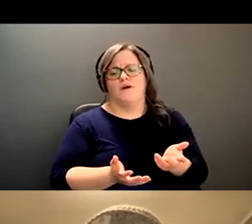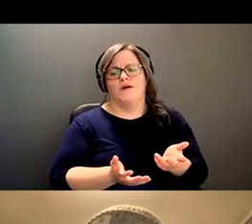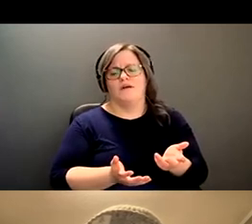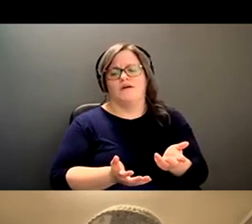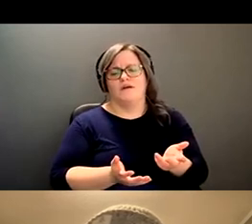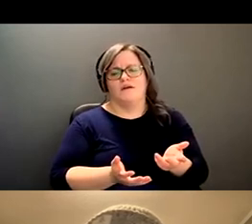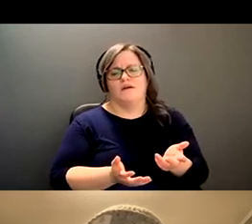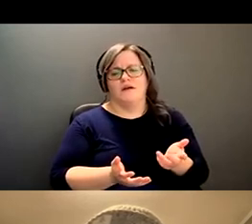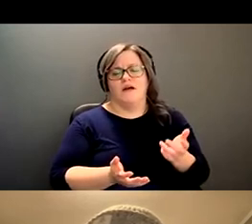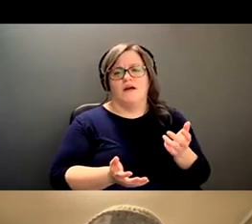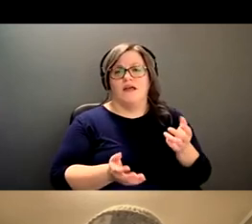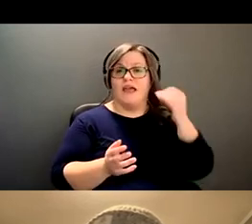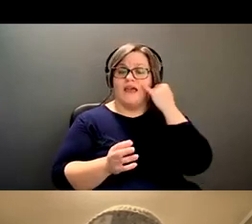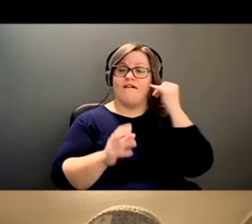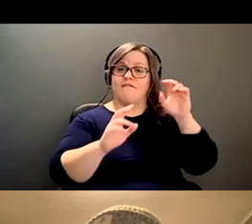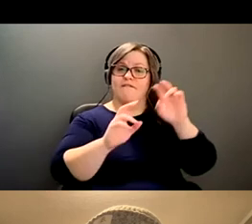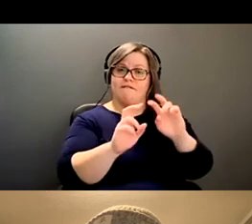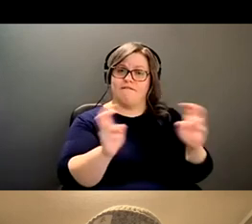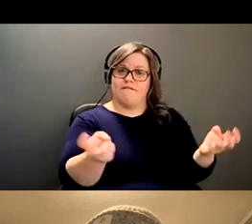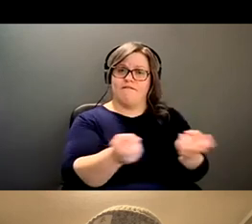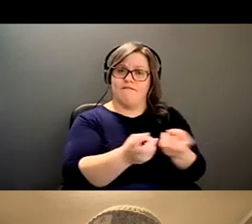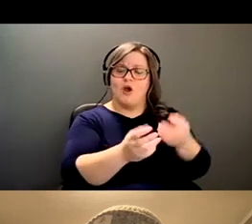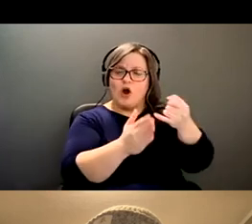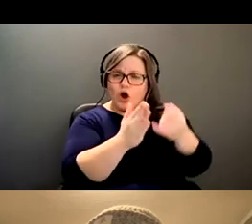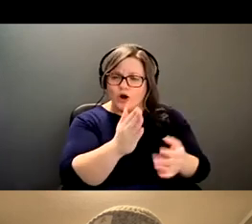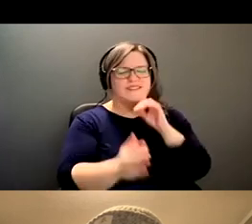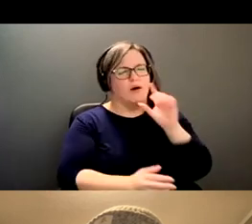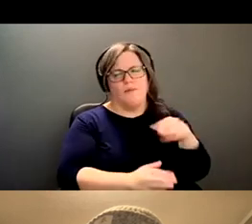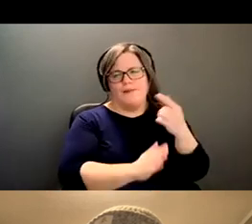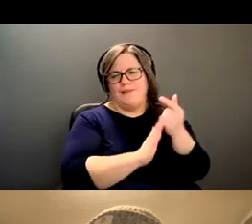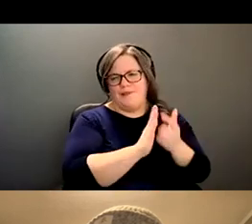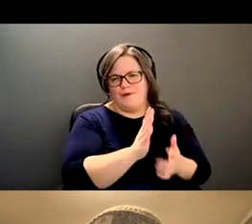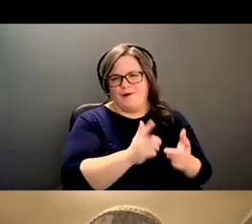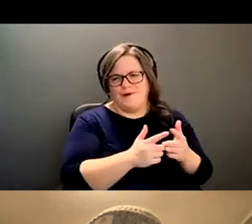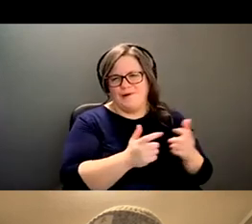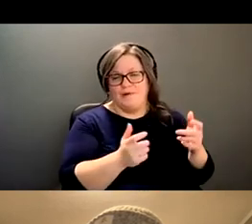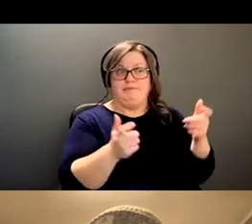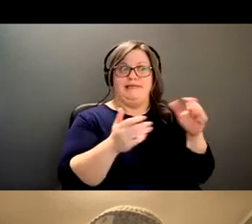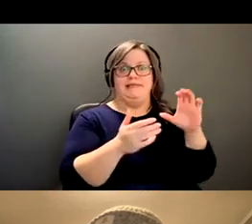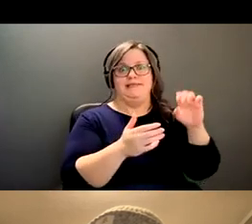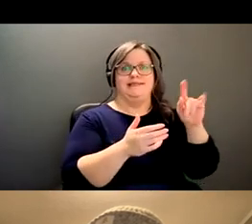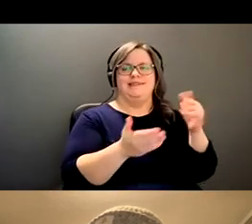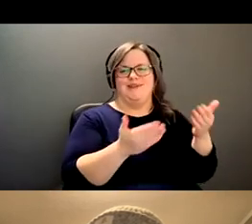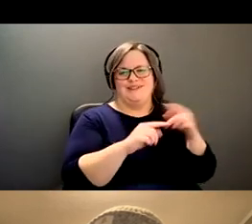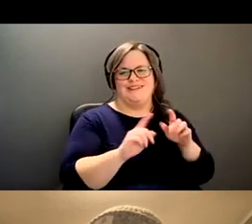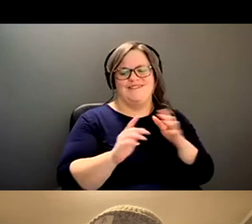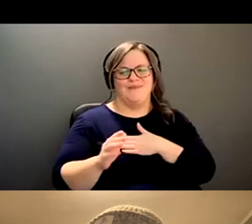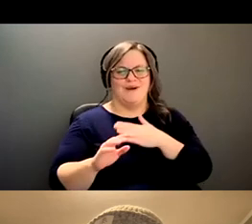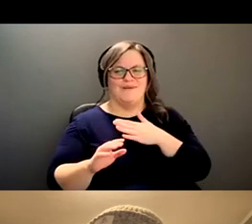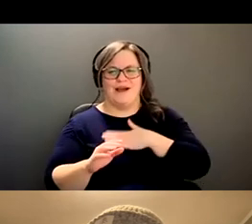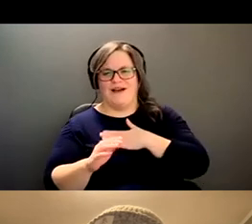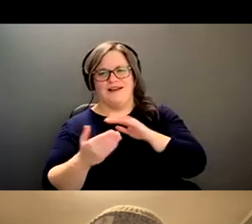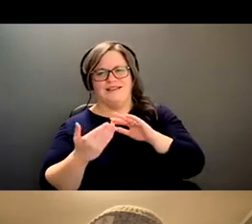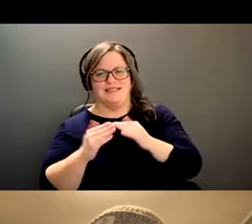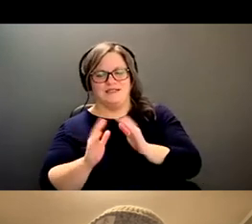in the table, or like not just lawyers, I guess in bigger cities, there's a vast different people